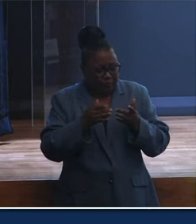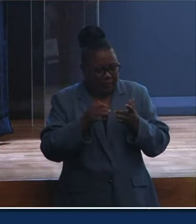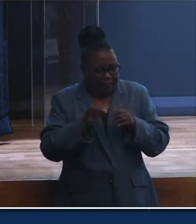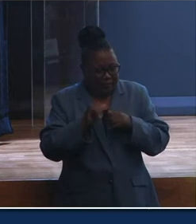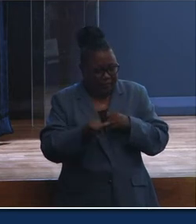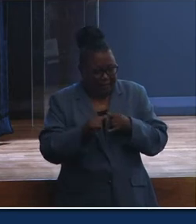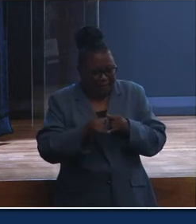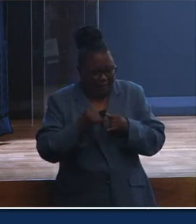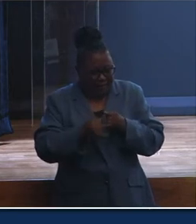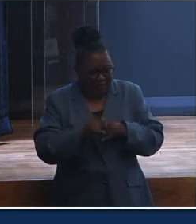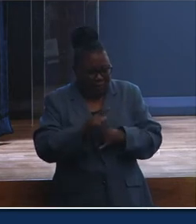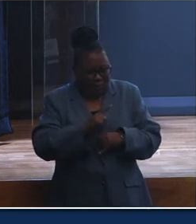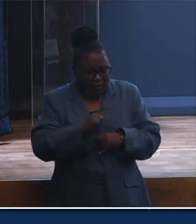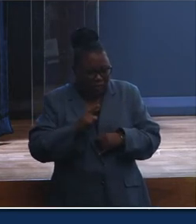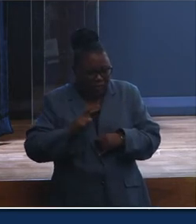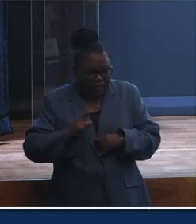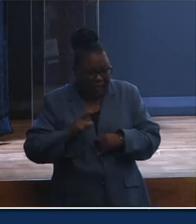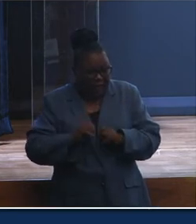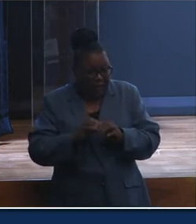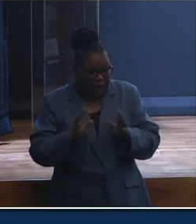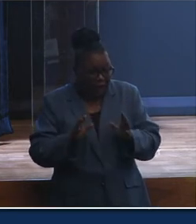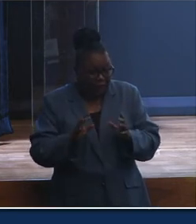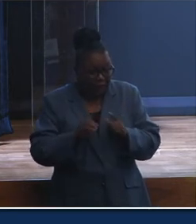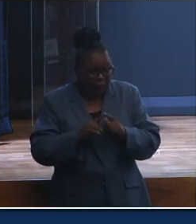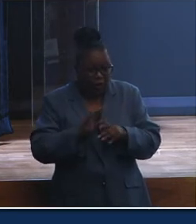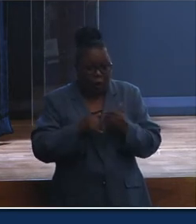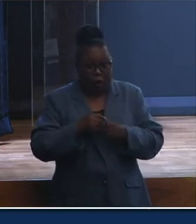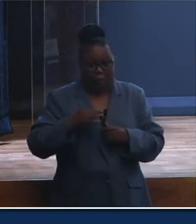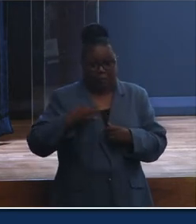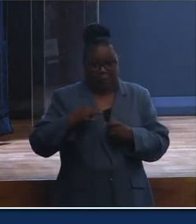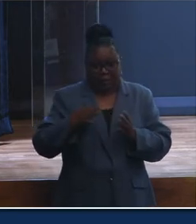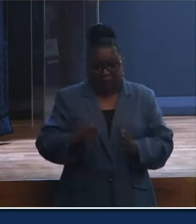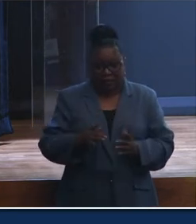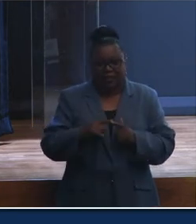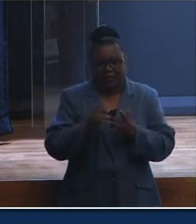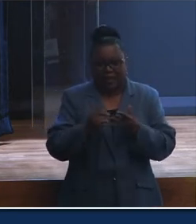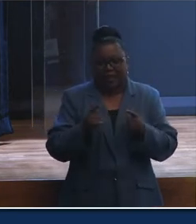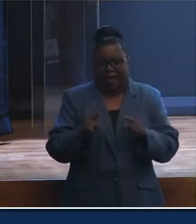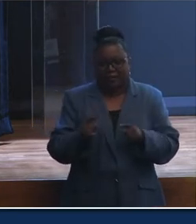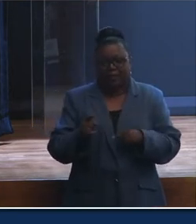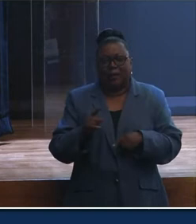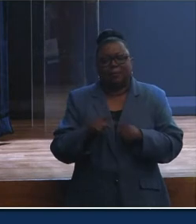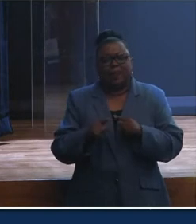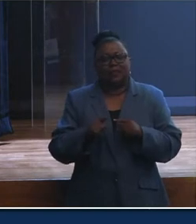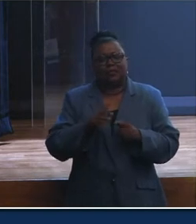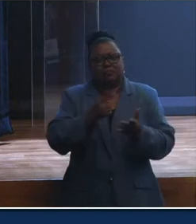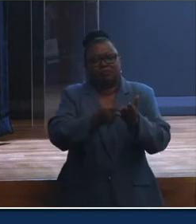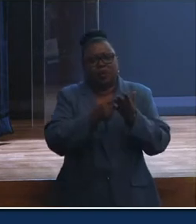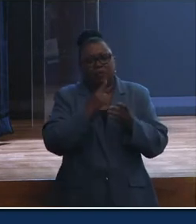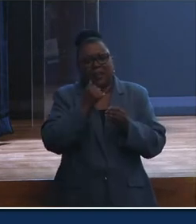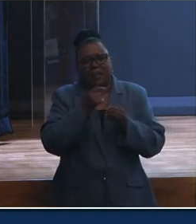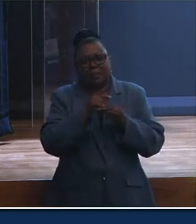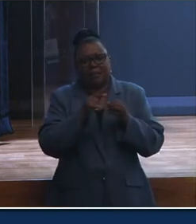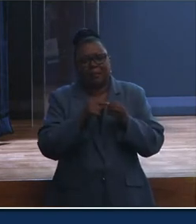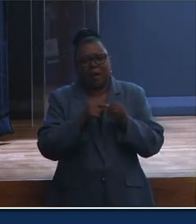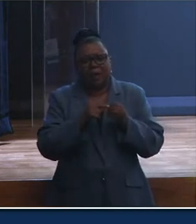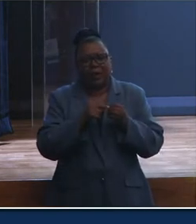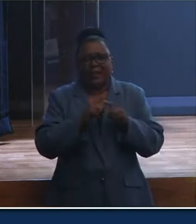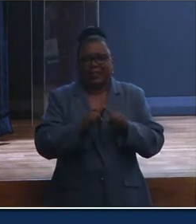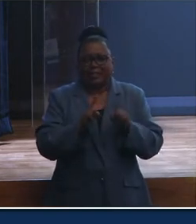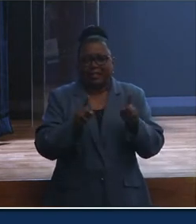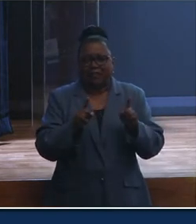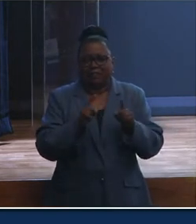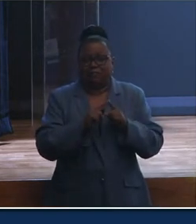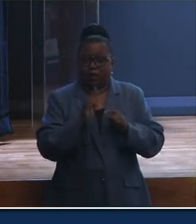stay in the final legislation, and obviously we're all the beneficiaries of that having happened. But talk to me a little bit about the